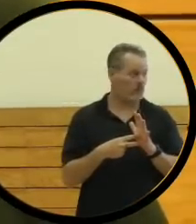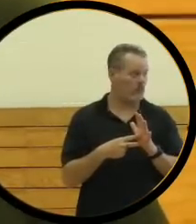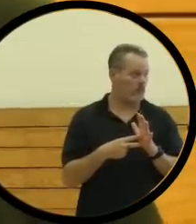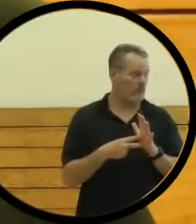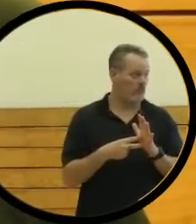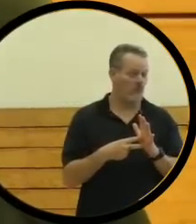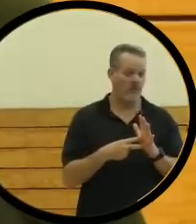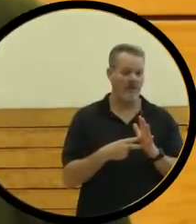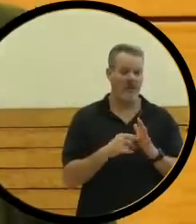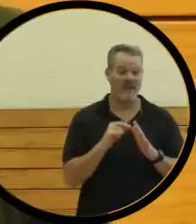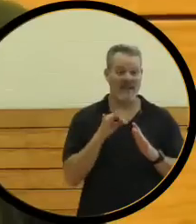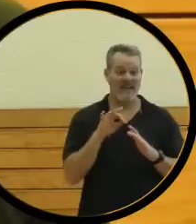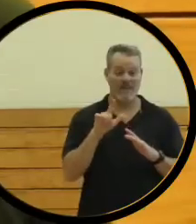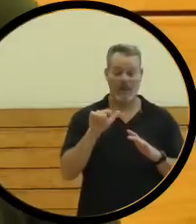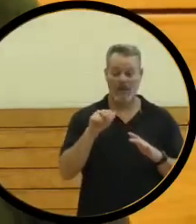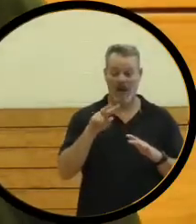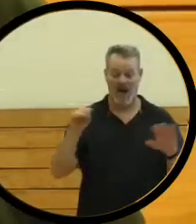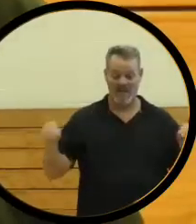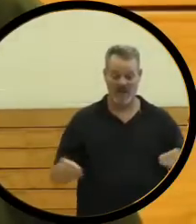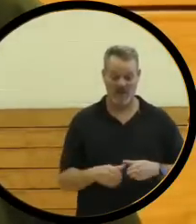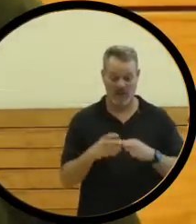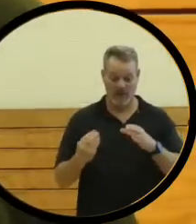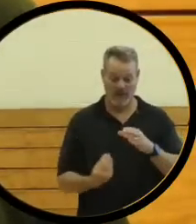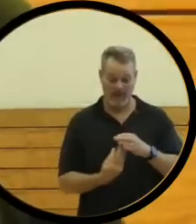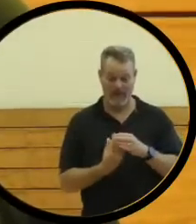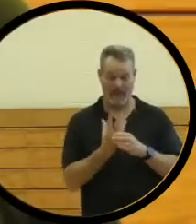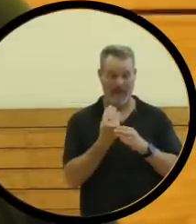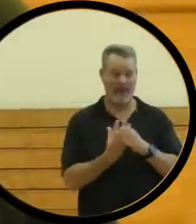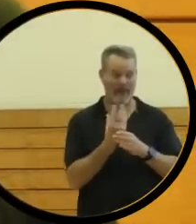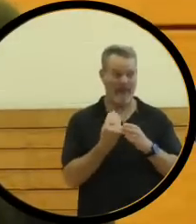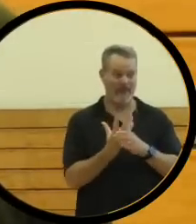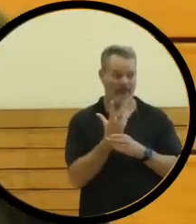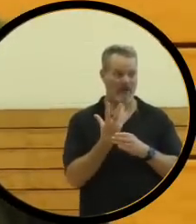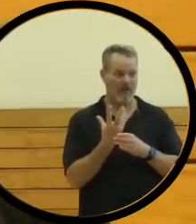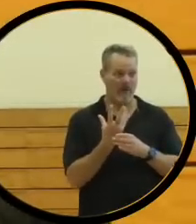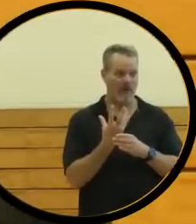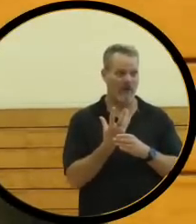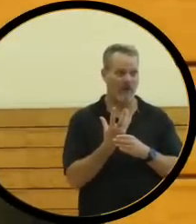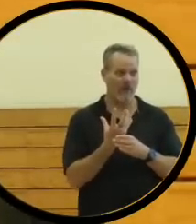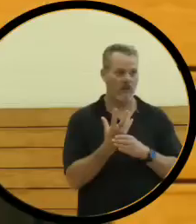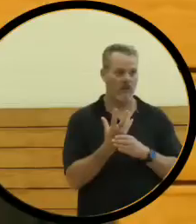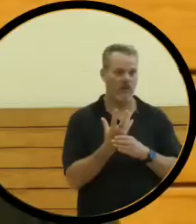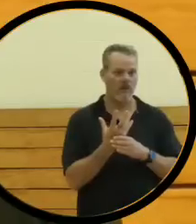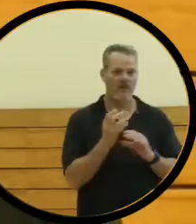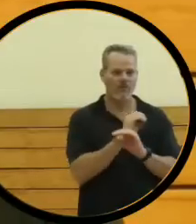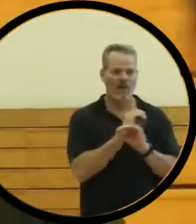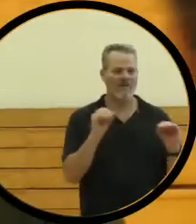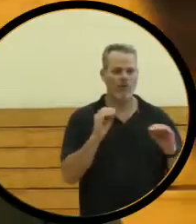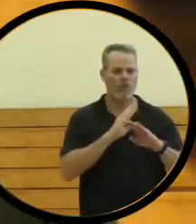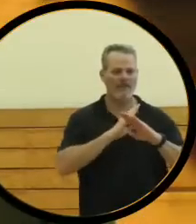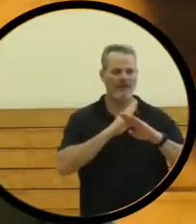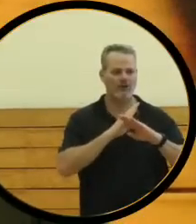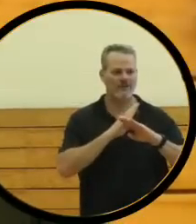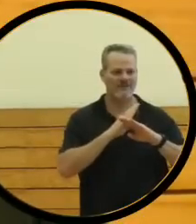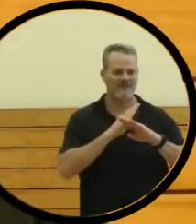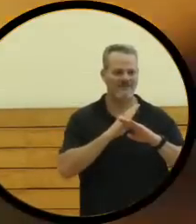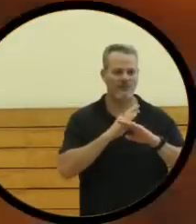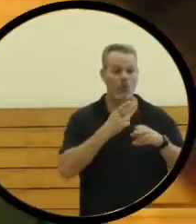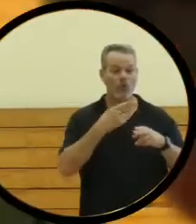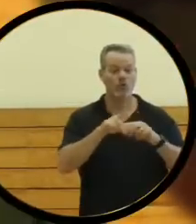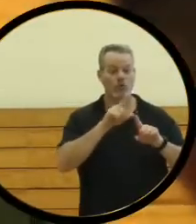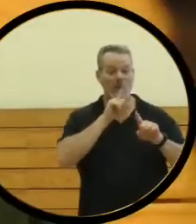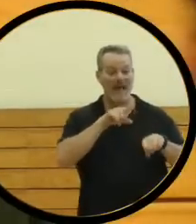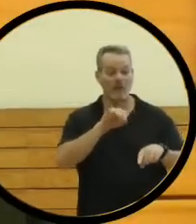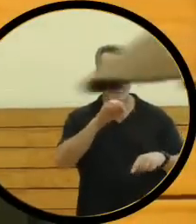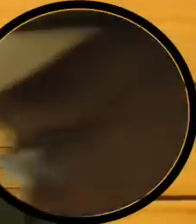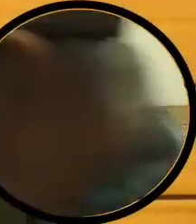wall, but if the lava comes up underneath the wall, you've got no protection. So the short answer is if